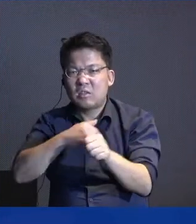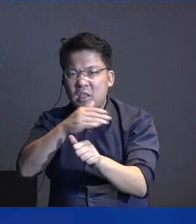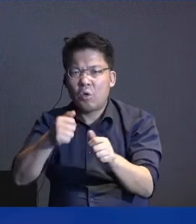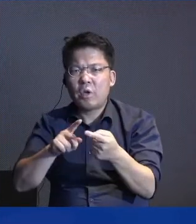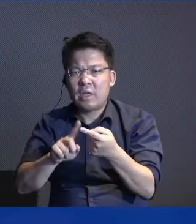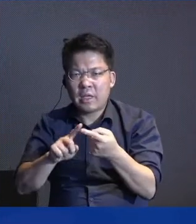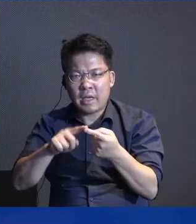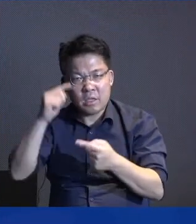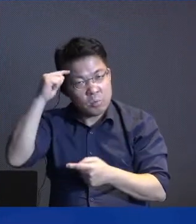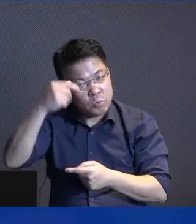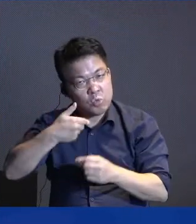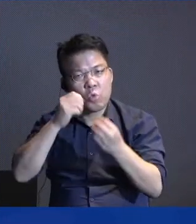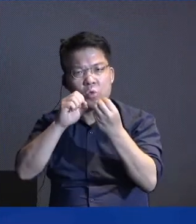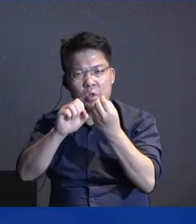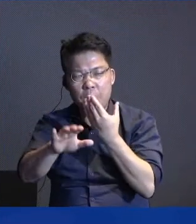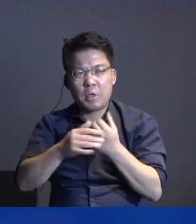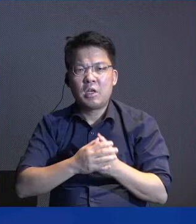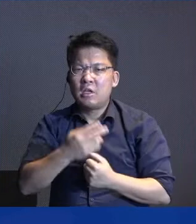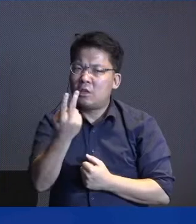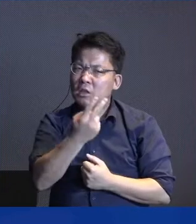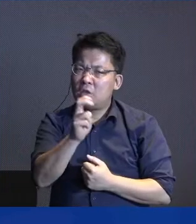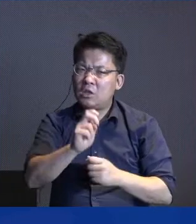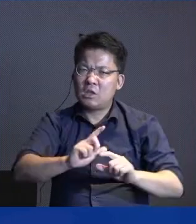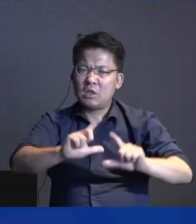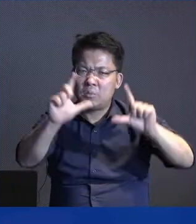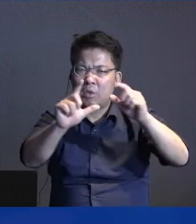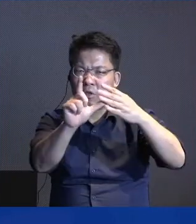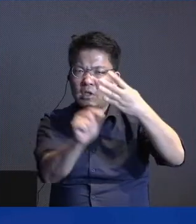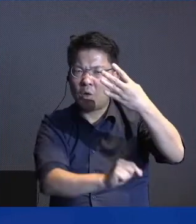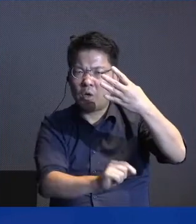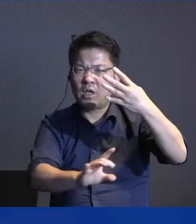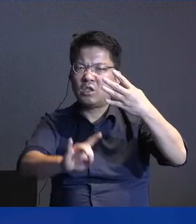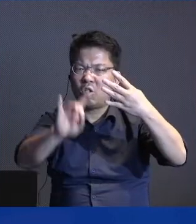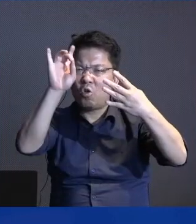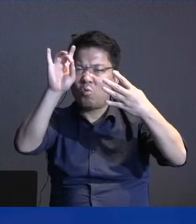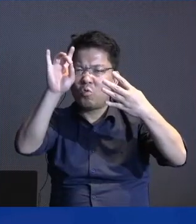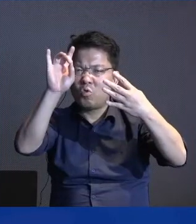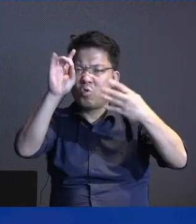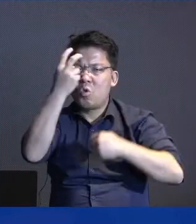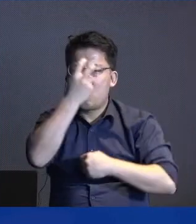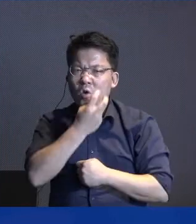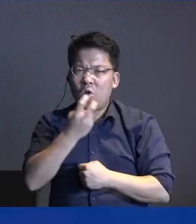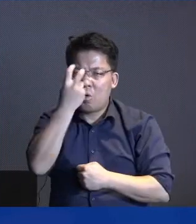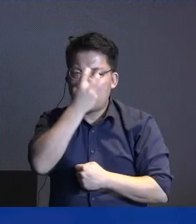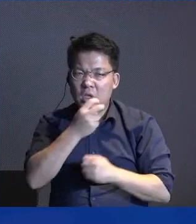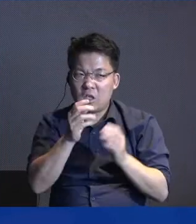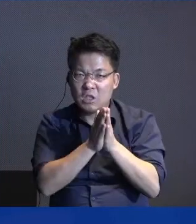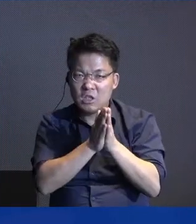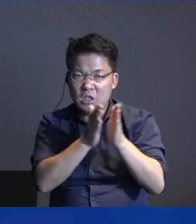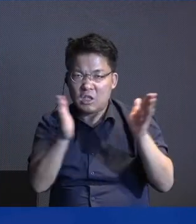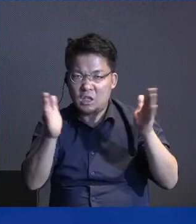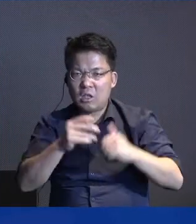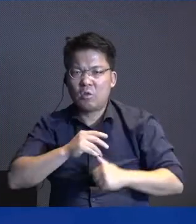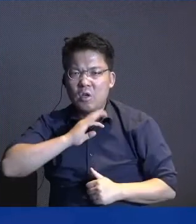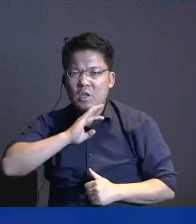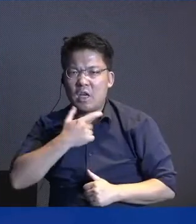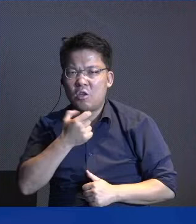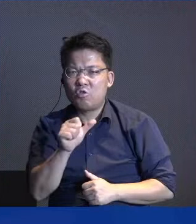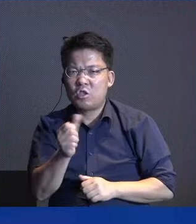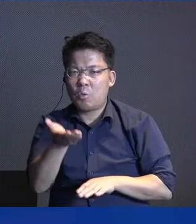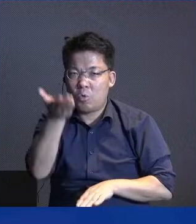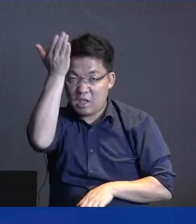1 in 3 European older adults aged 65 plus reported a worsened